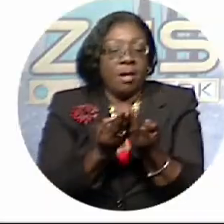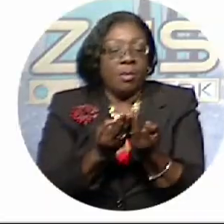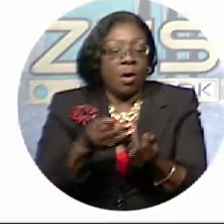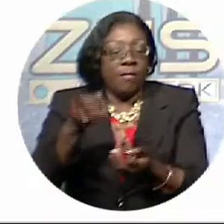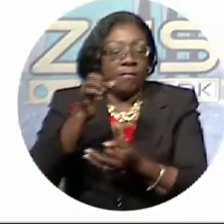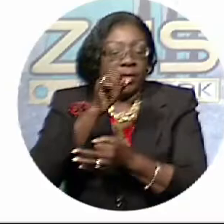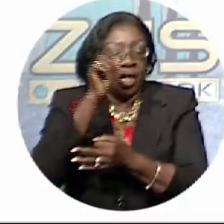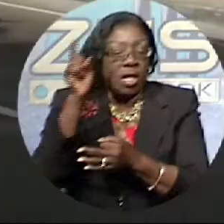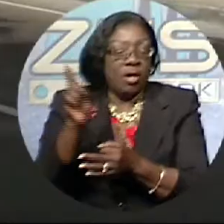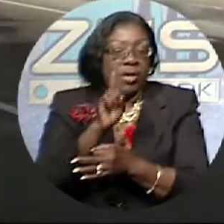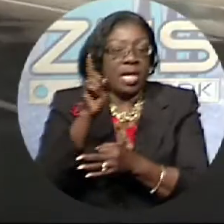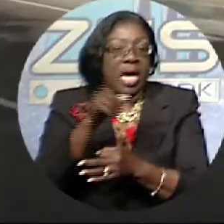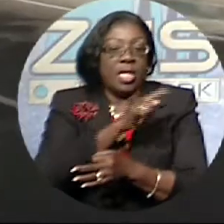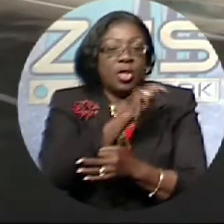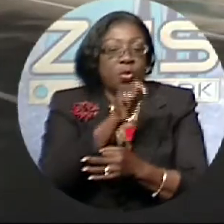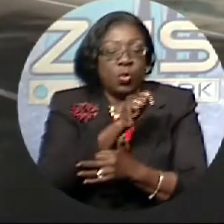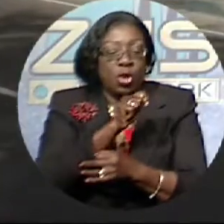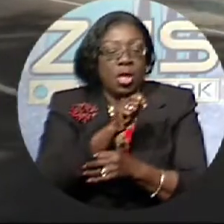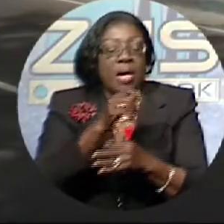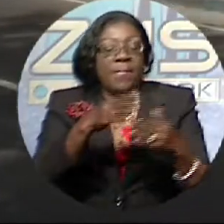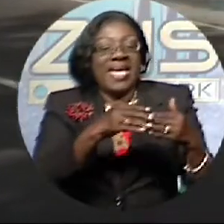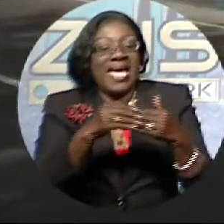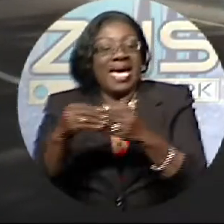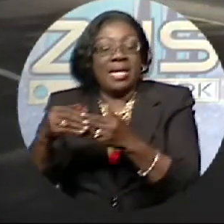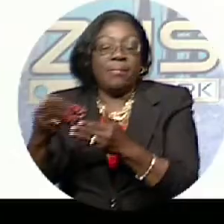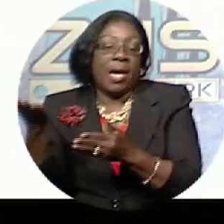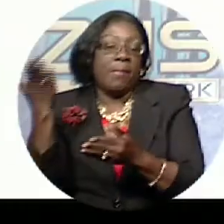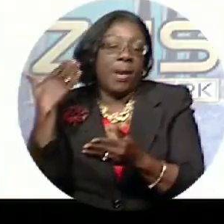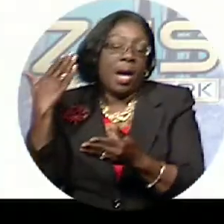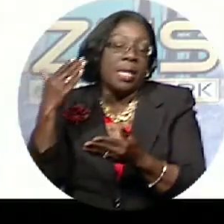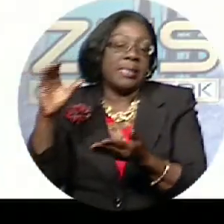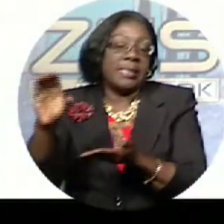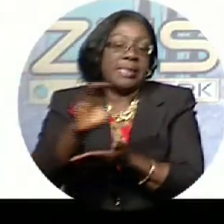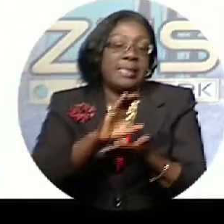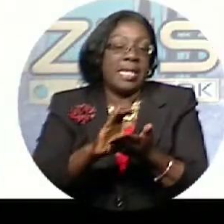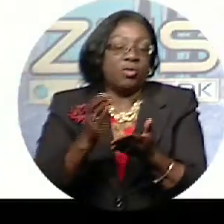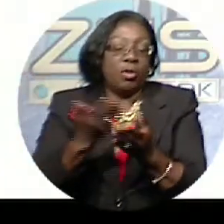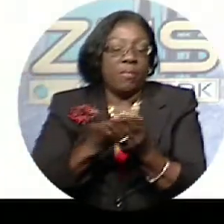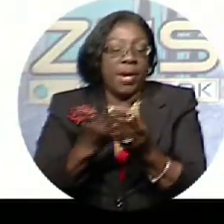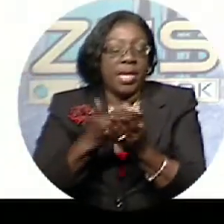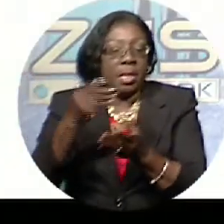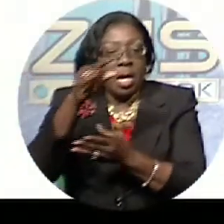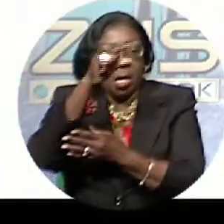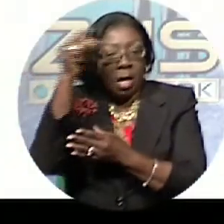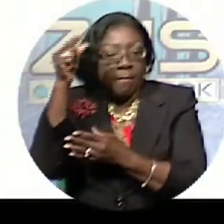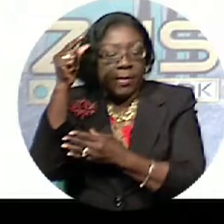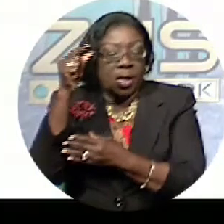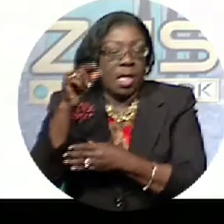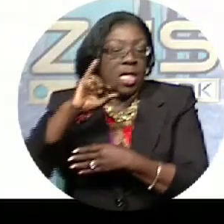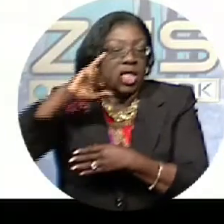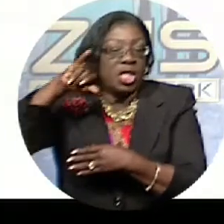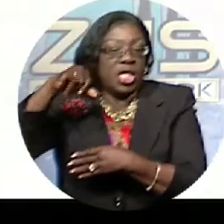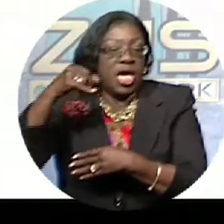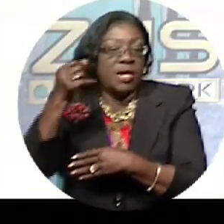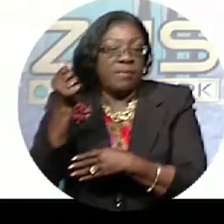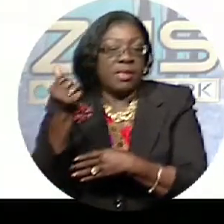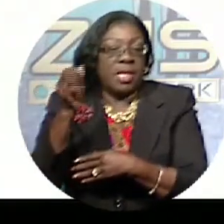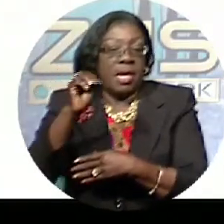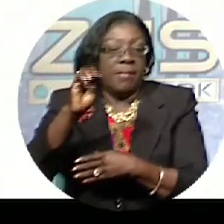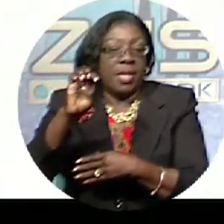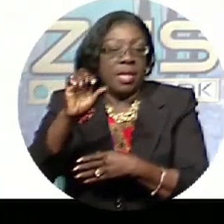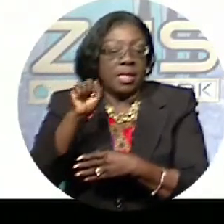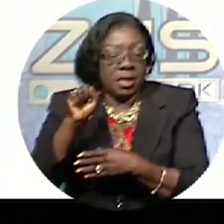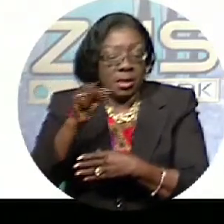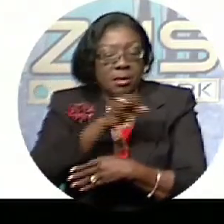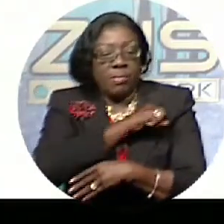being headed by former Central Bank Governor James Smith. With the almost singular purpose of Resolve, we are convinced that it will